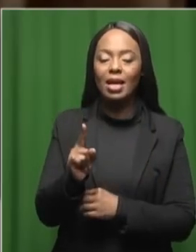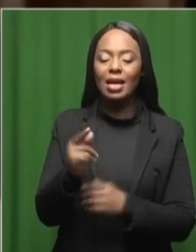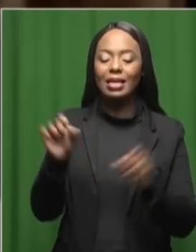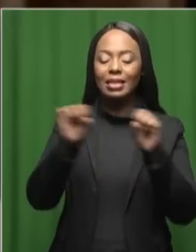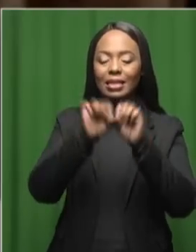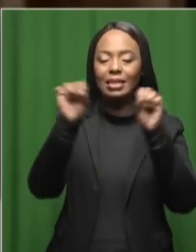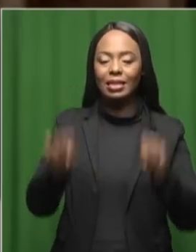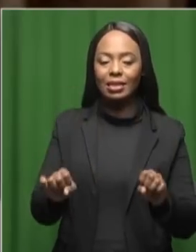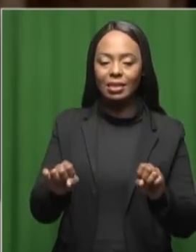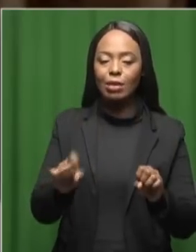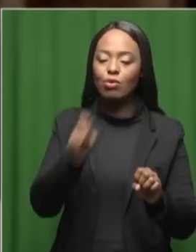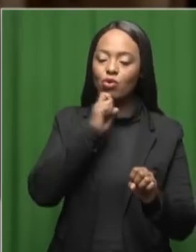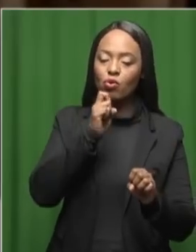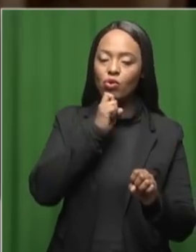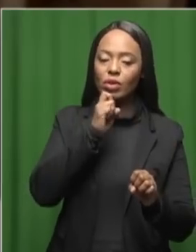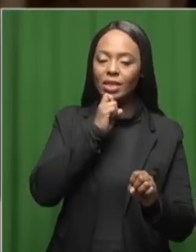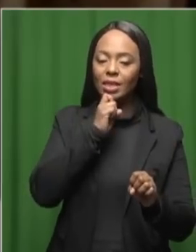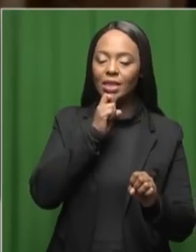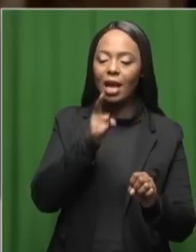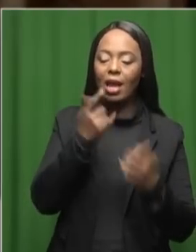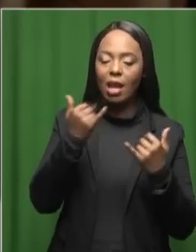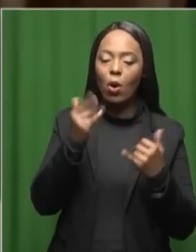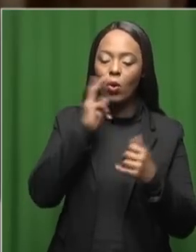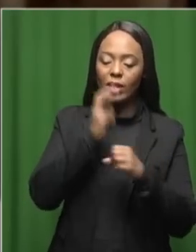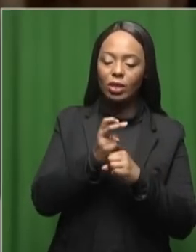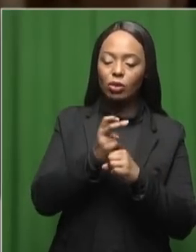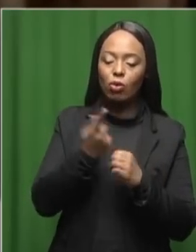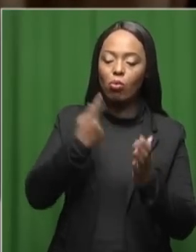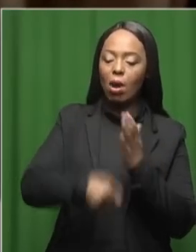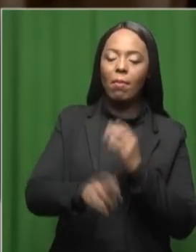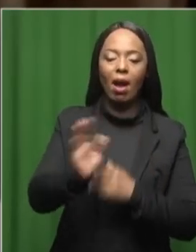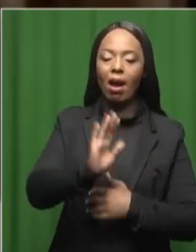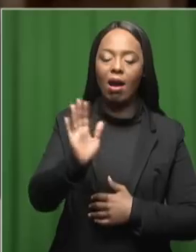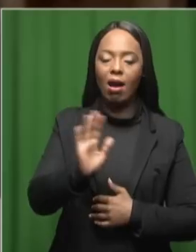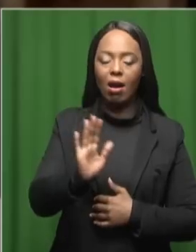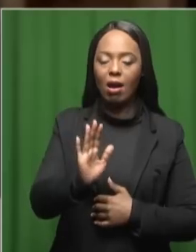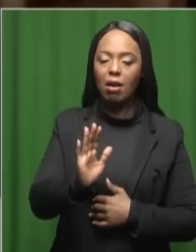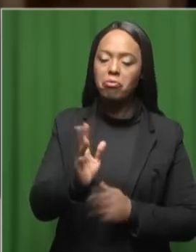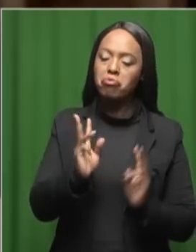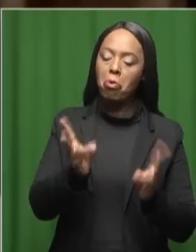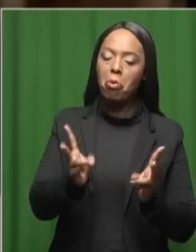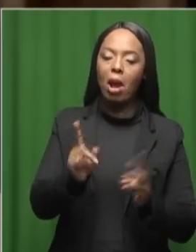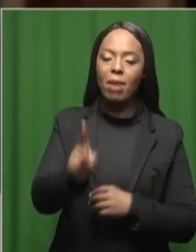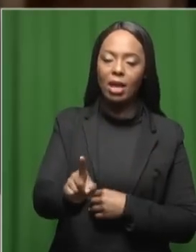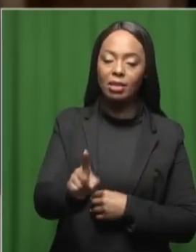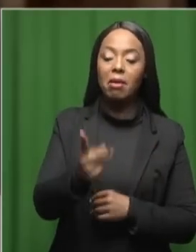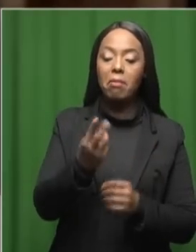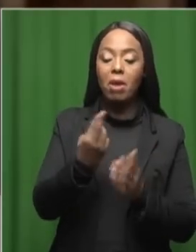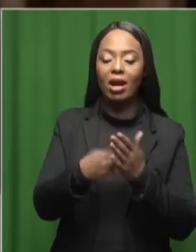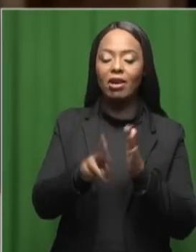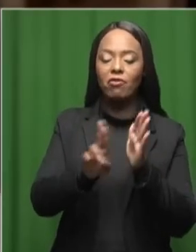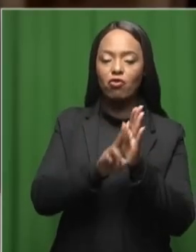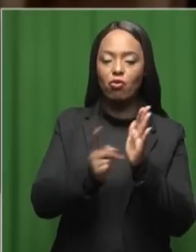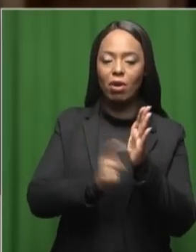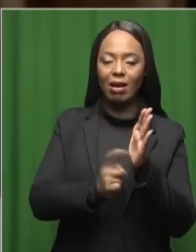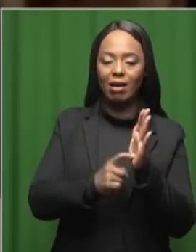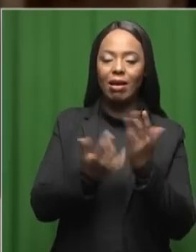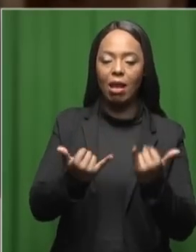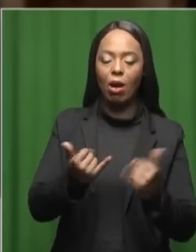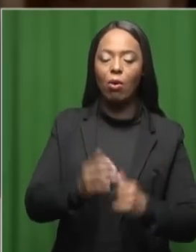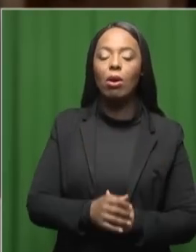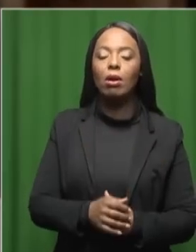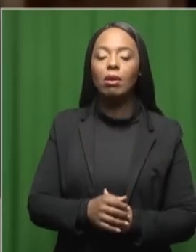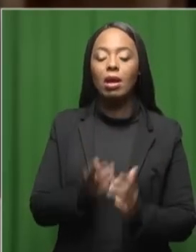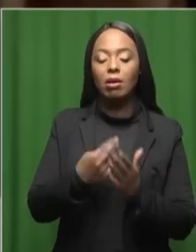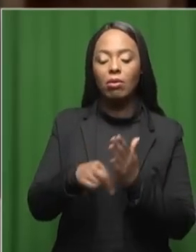is not cost effective. So we must then review it, which we have started doing, and we will